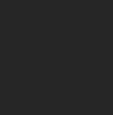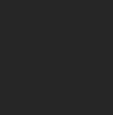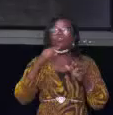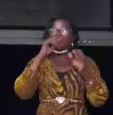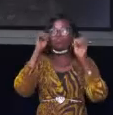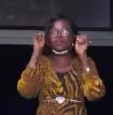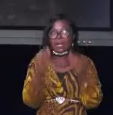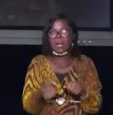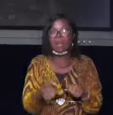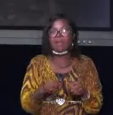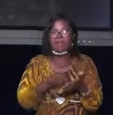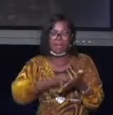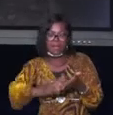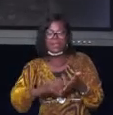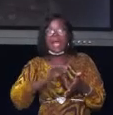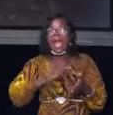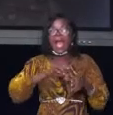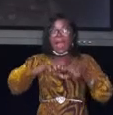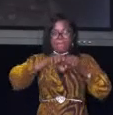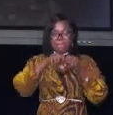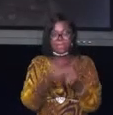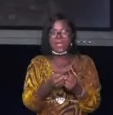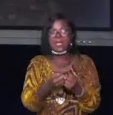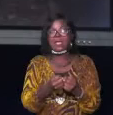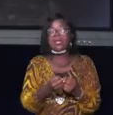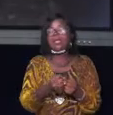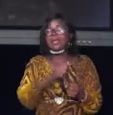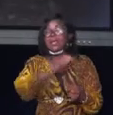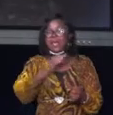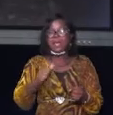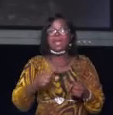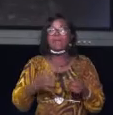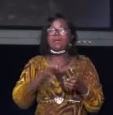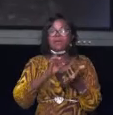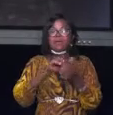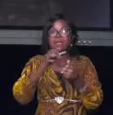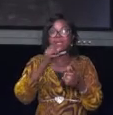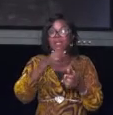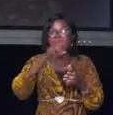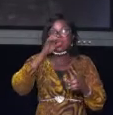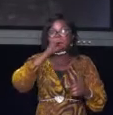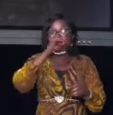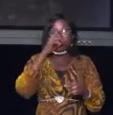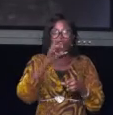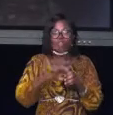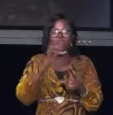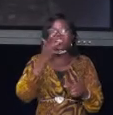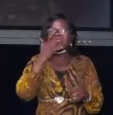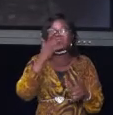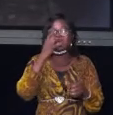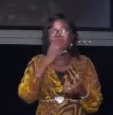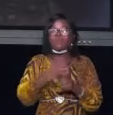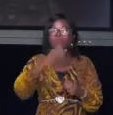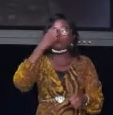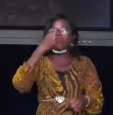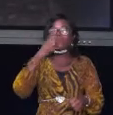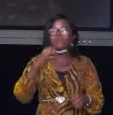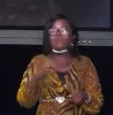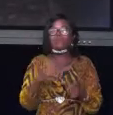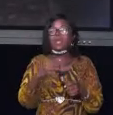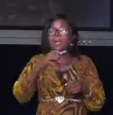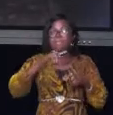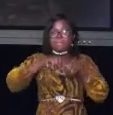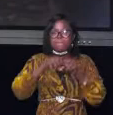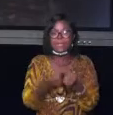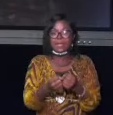can write, I break a bottle. He breaks a bottle. Or he broke a bottle.